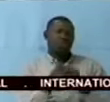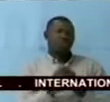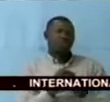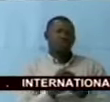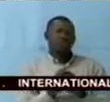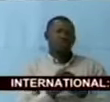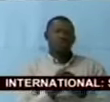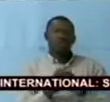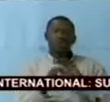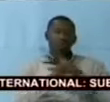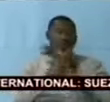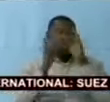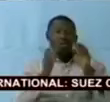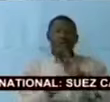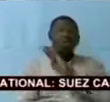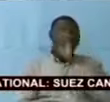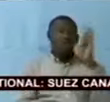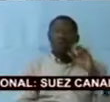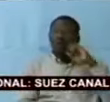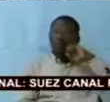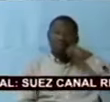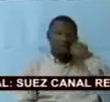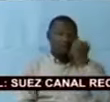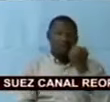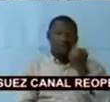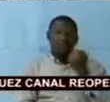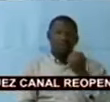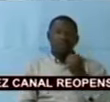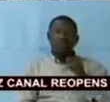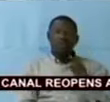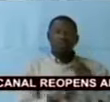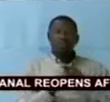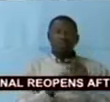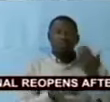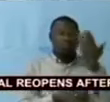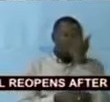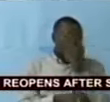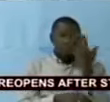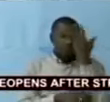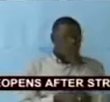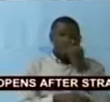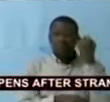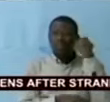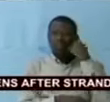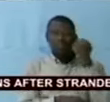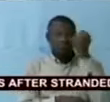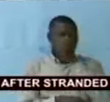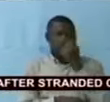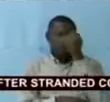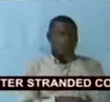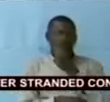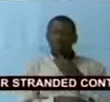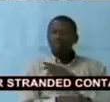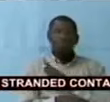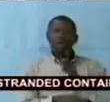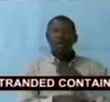It's all black with tinted glasses and without a number